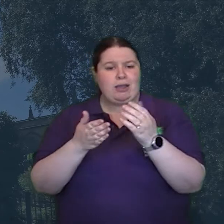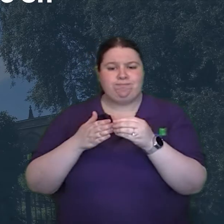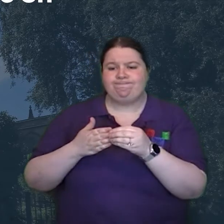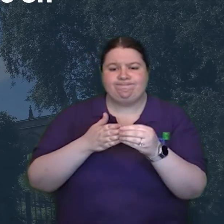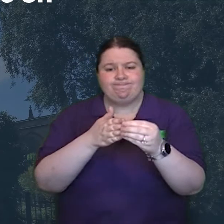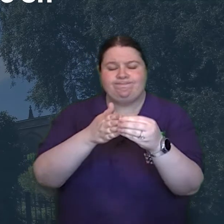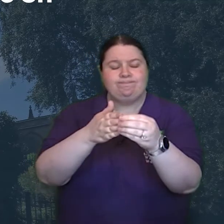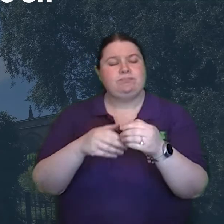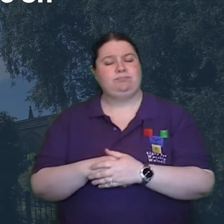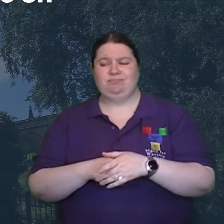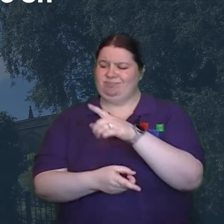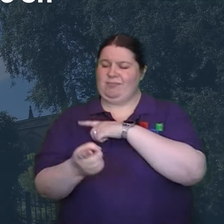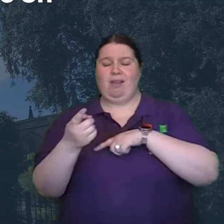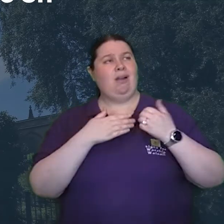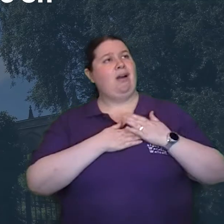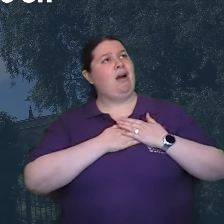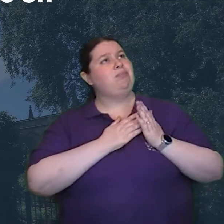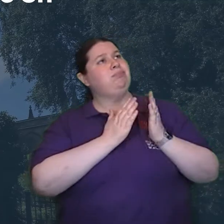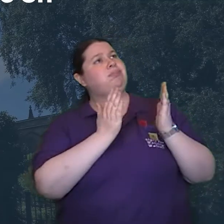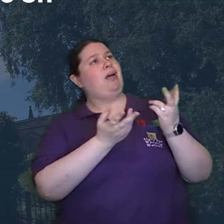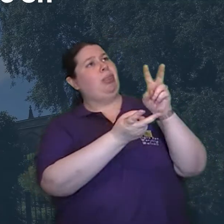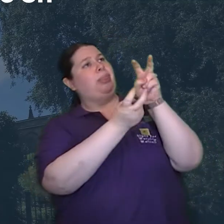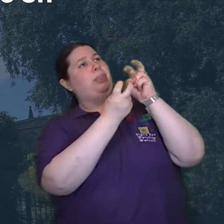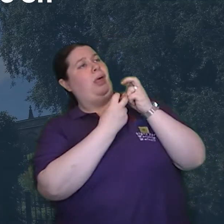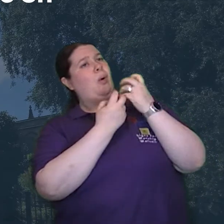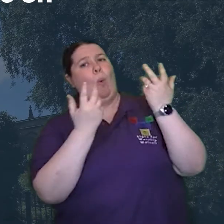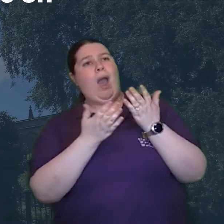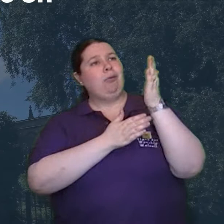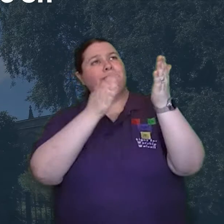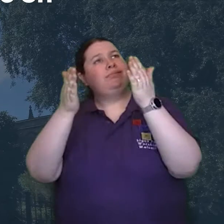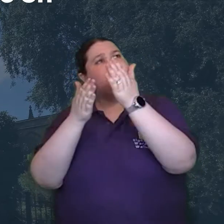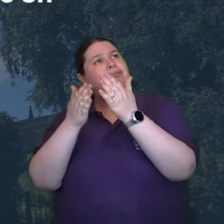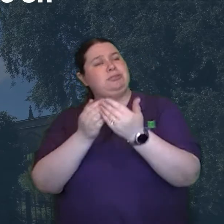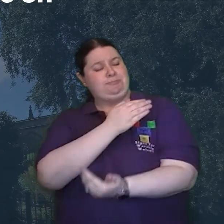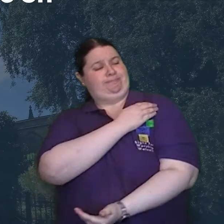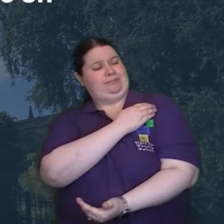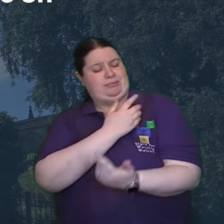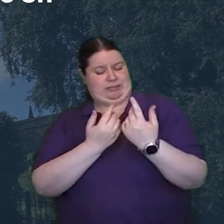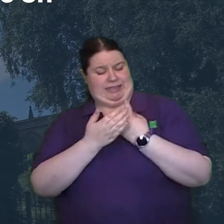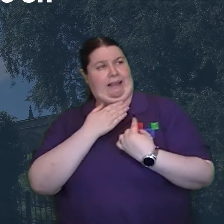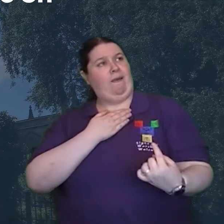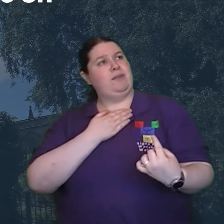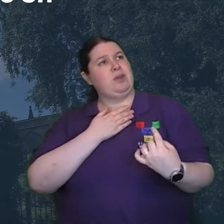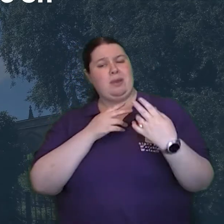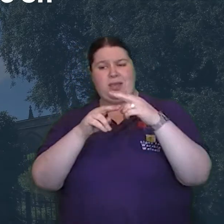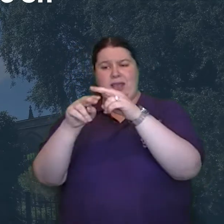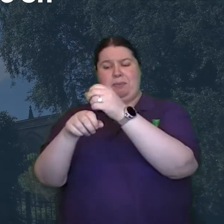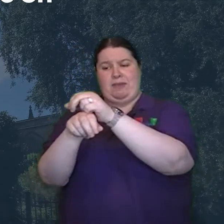church. Open our hearts to your call on our lives, both